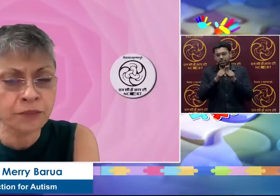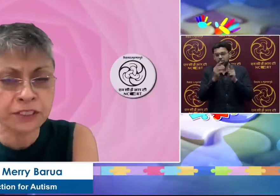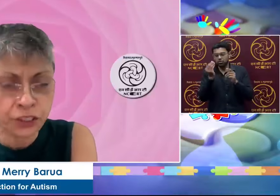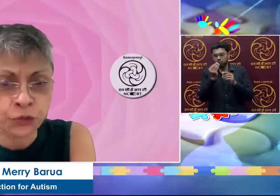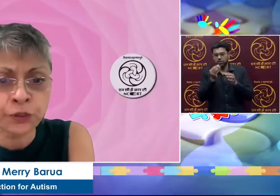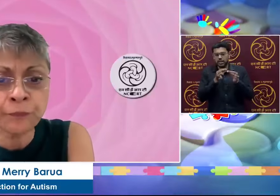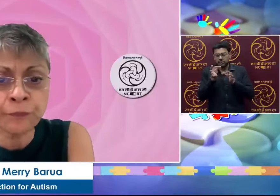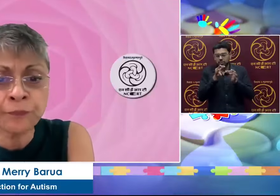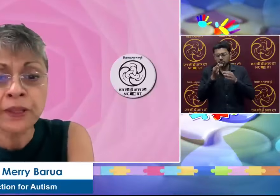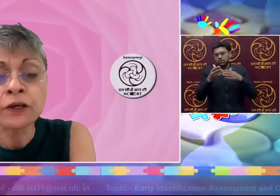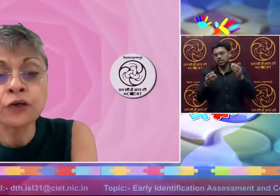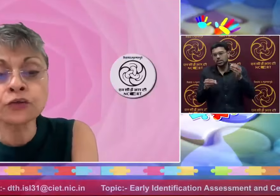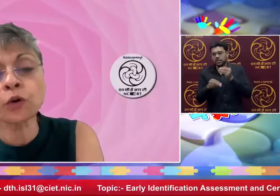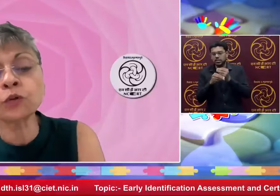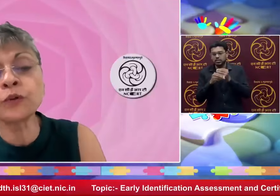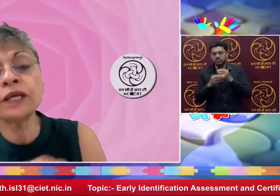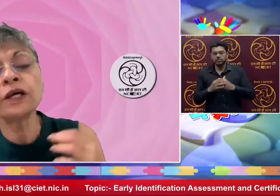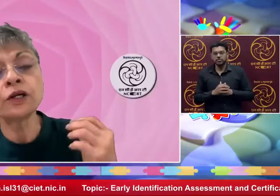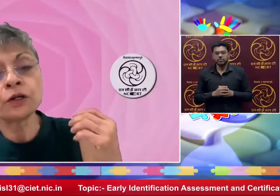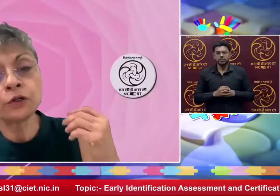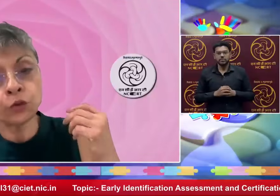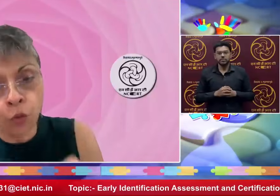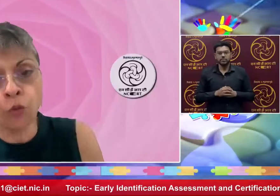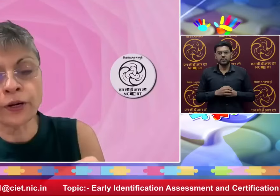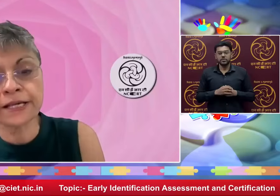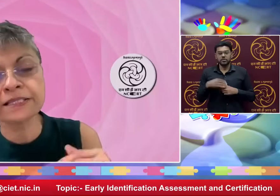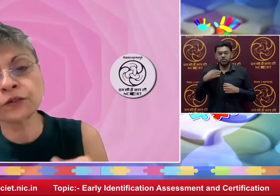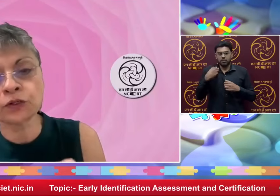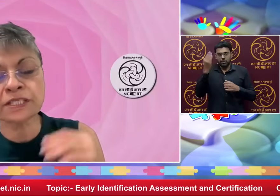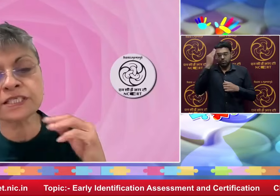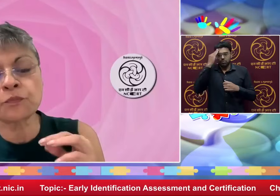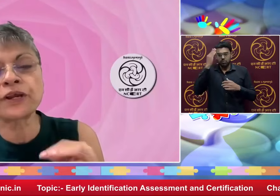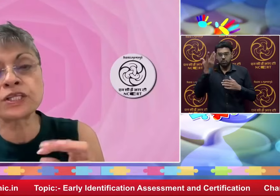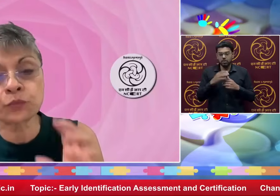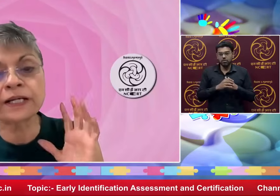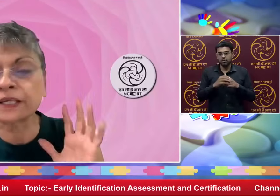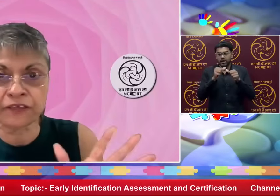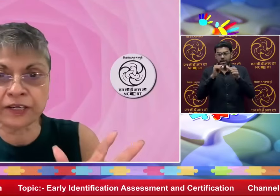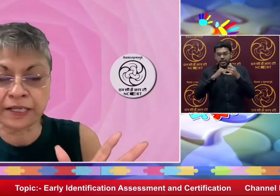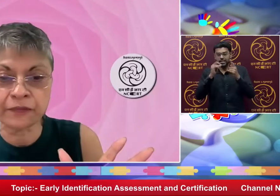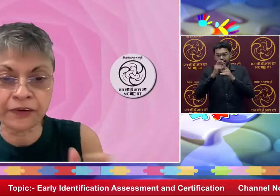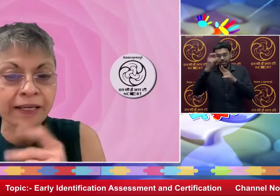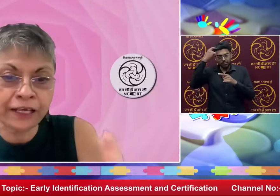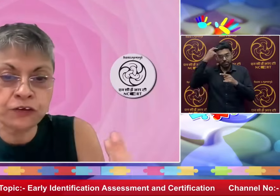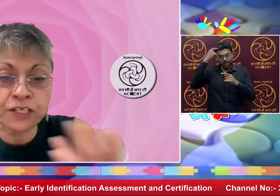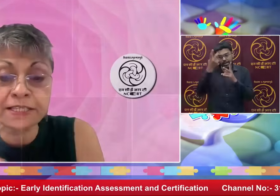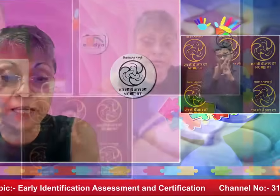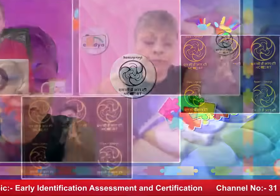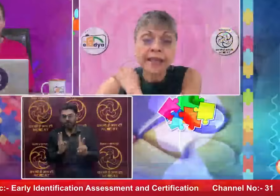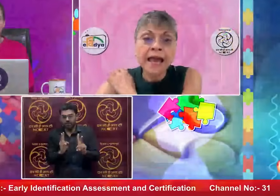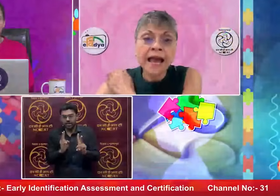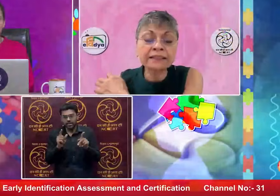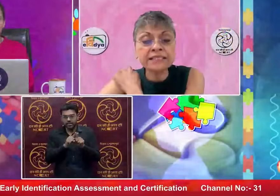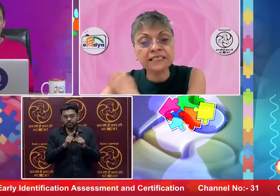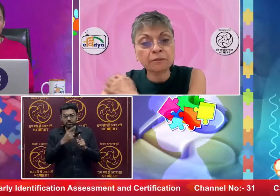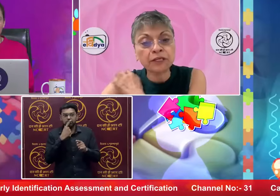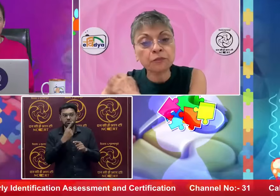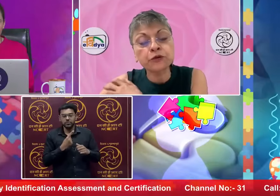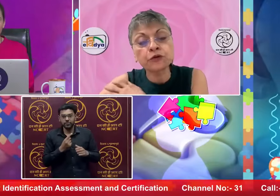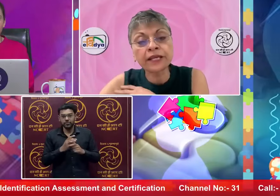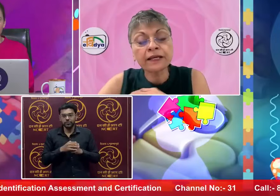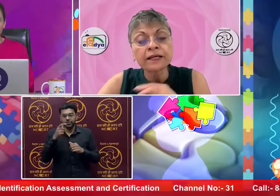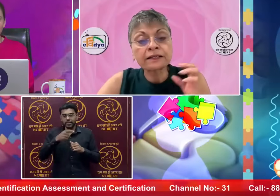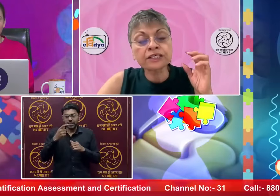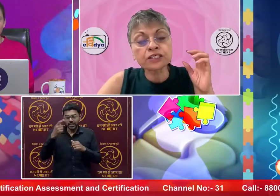Dr. Thomas Kishore. So what we know is that autistic brains work differently, right? Like you just said. And the